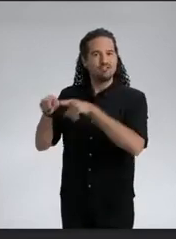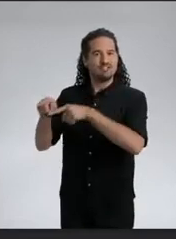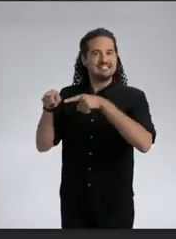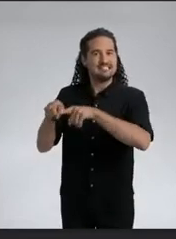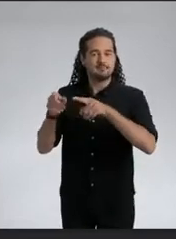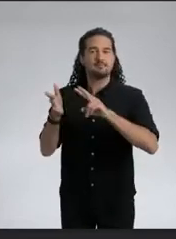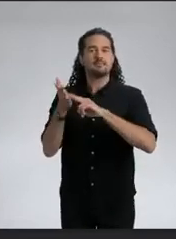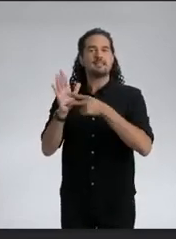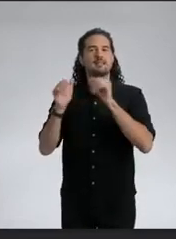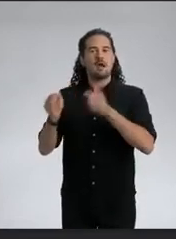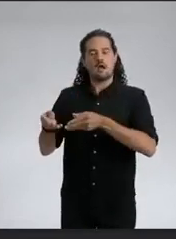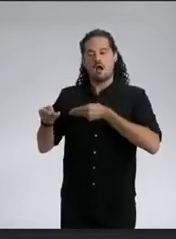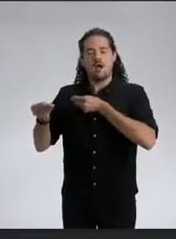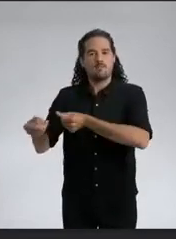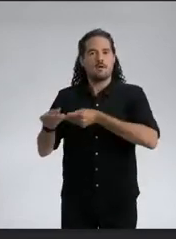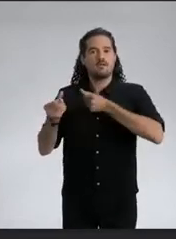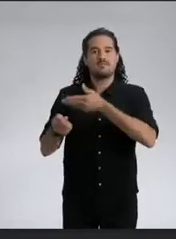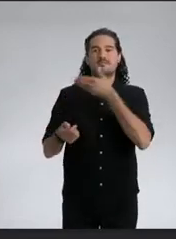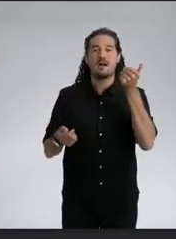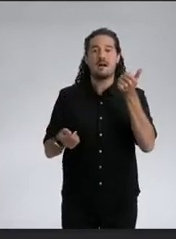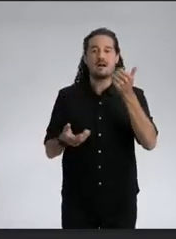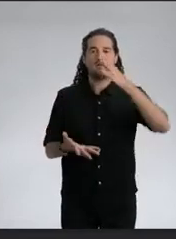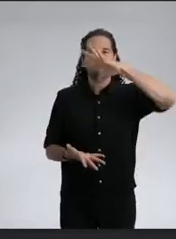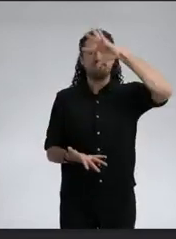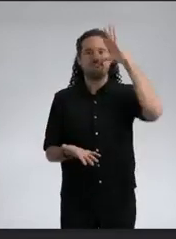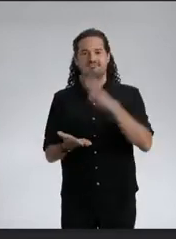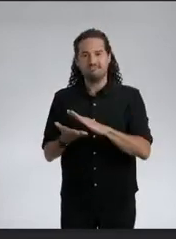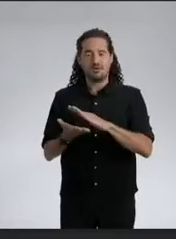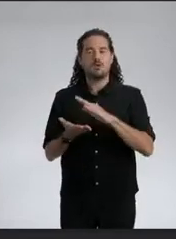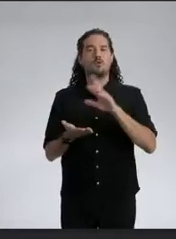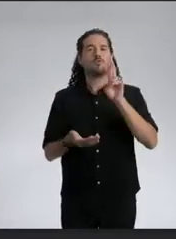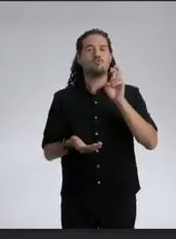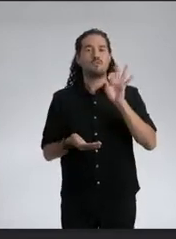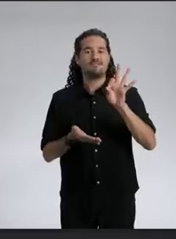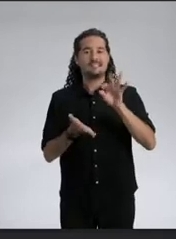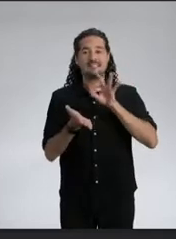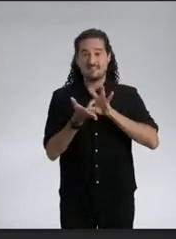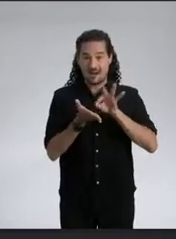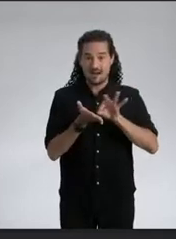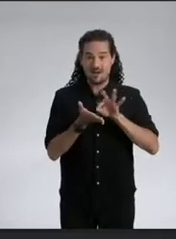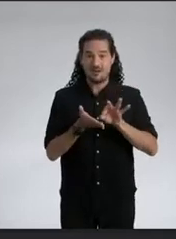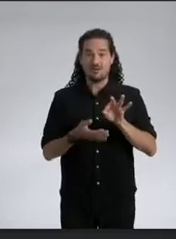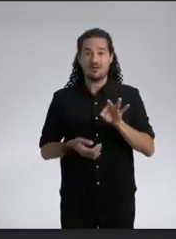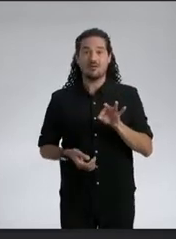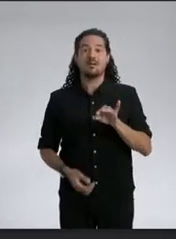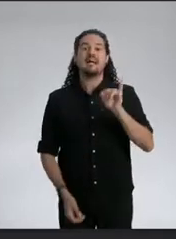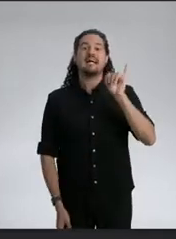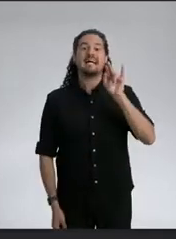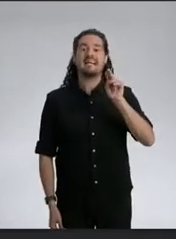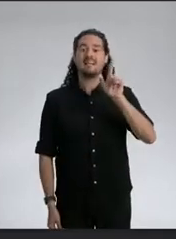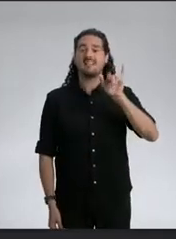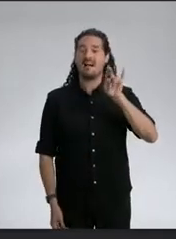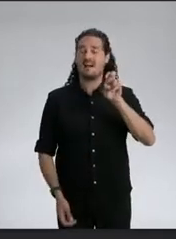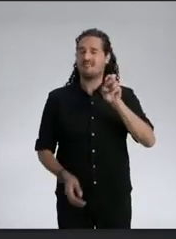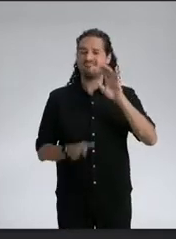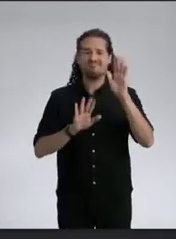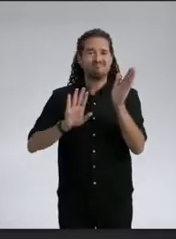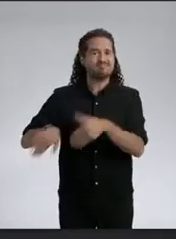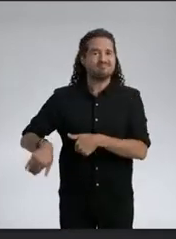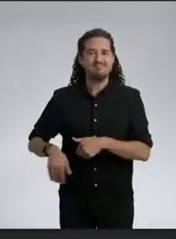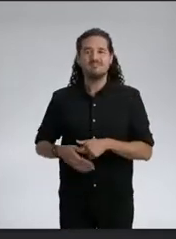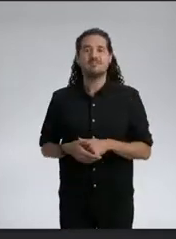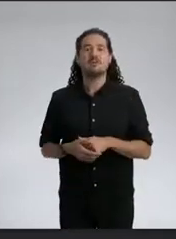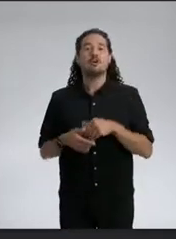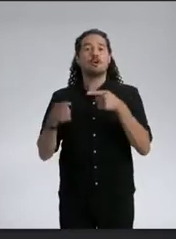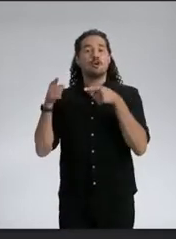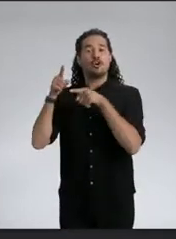optimizations. This includes reducing reference counts and inlining, as well as addressing concurrency-specific performance issues, like